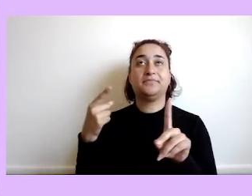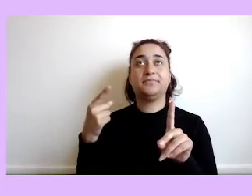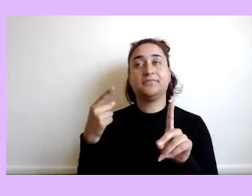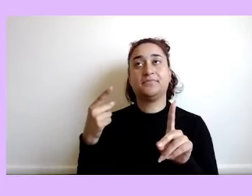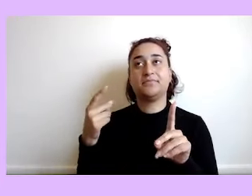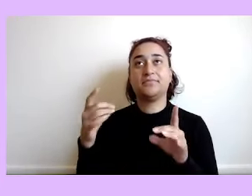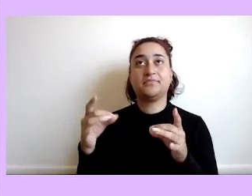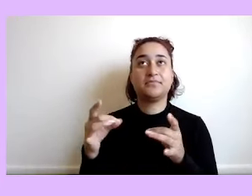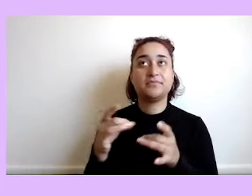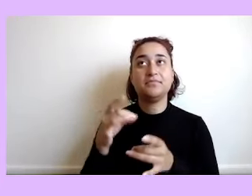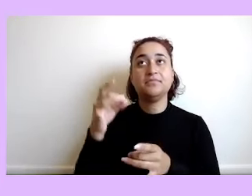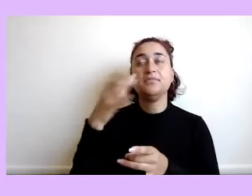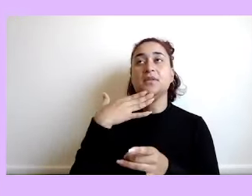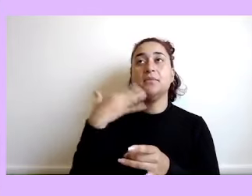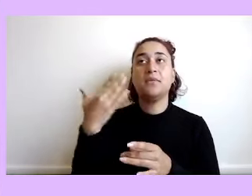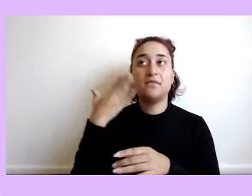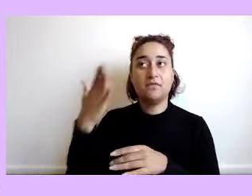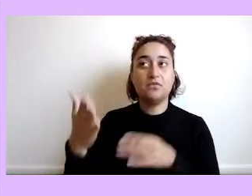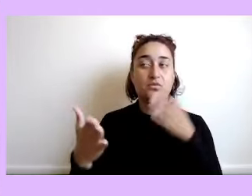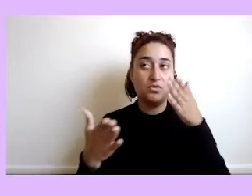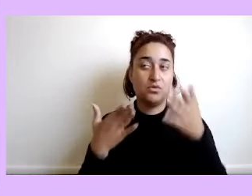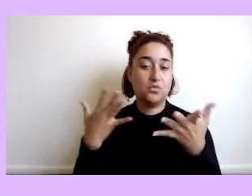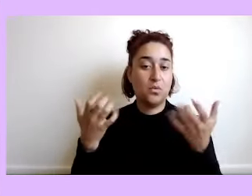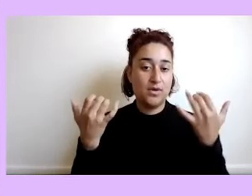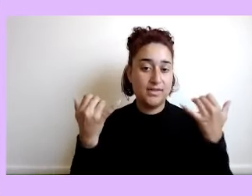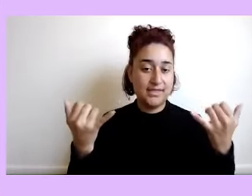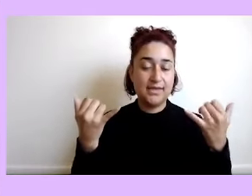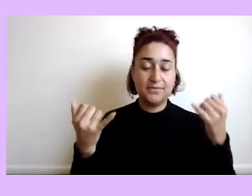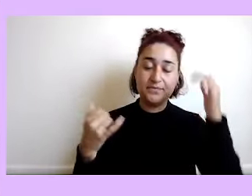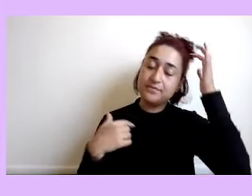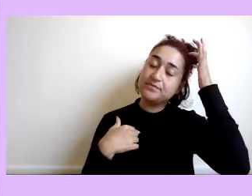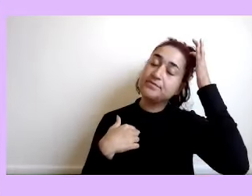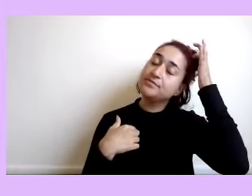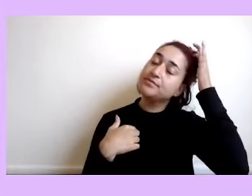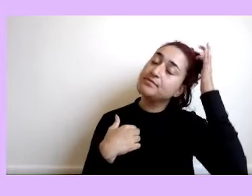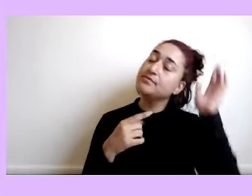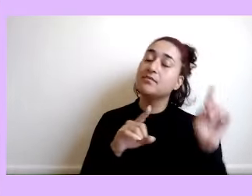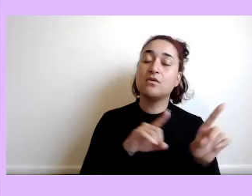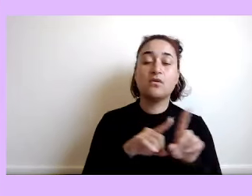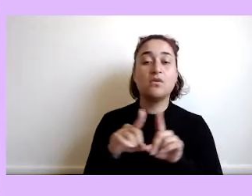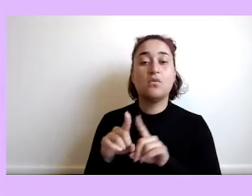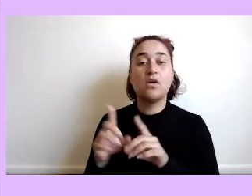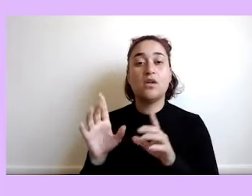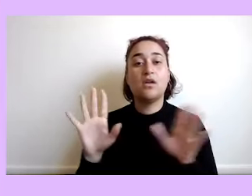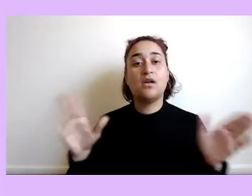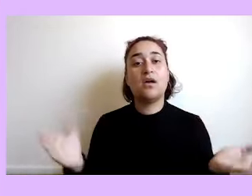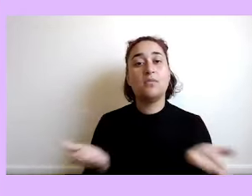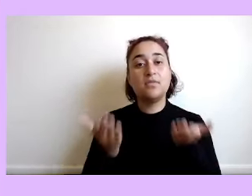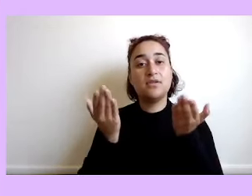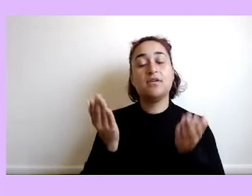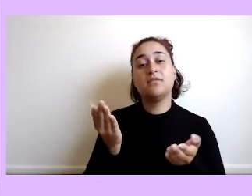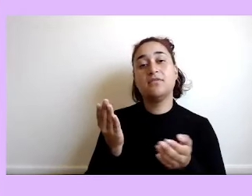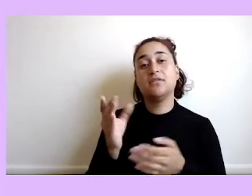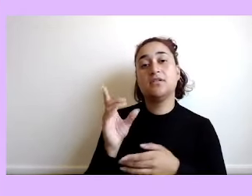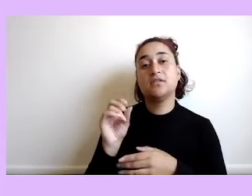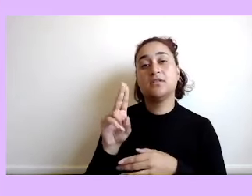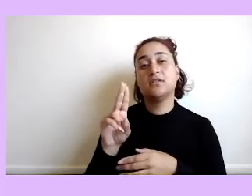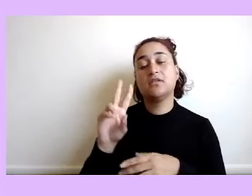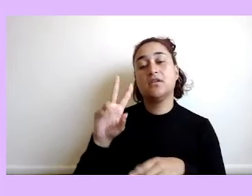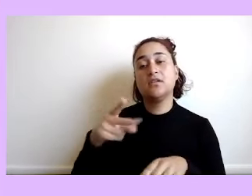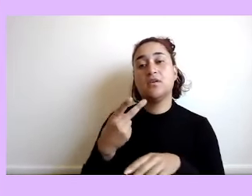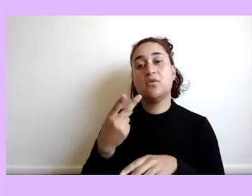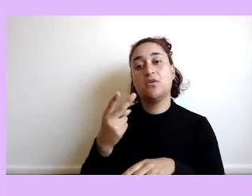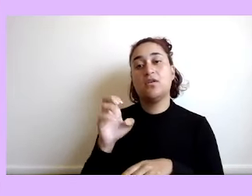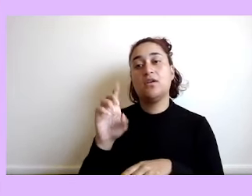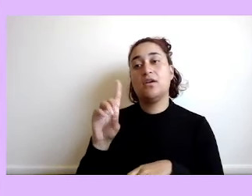the better futures that we want today. I also want to uplift the work of Double Edge Theater in Western Mass, and in particular, what